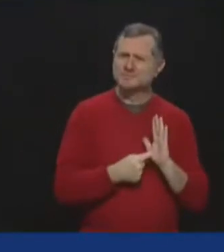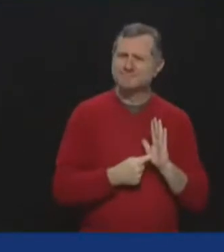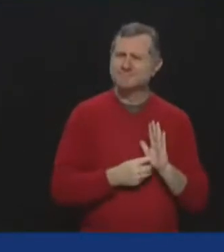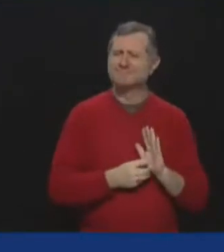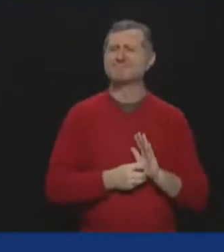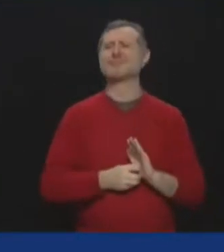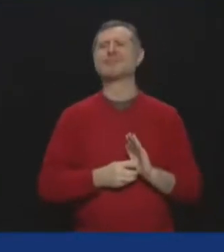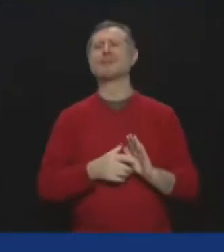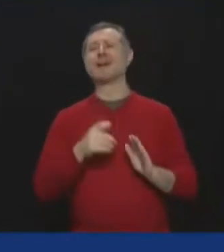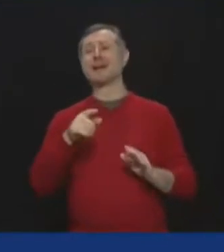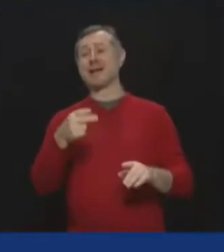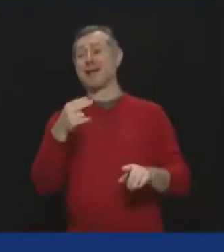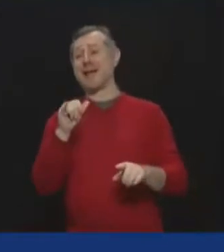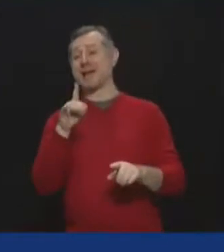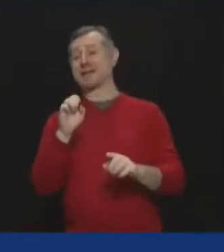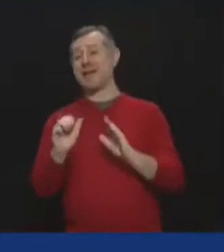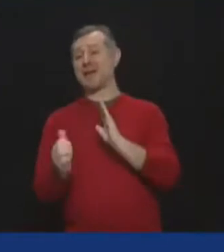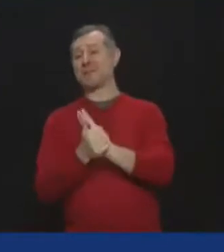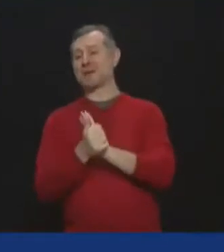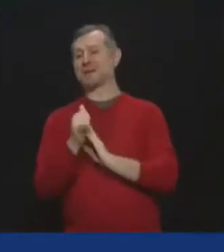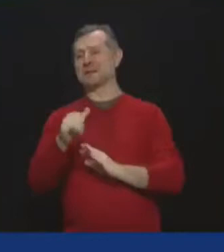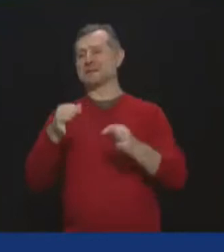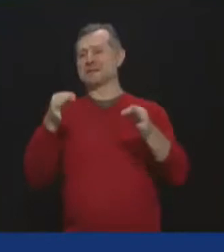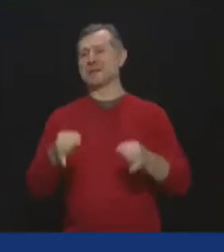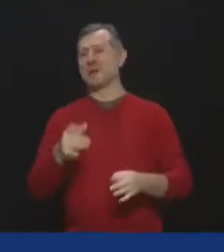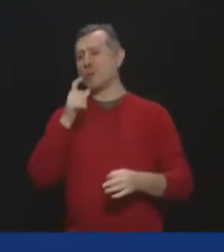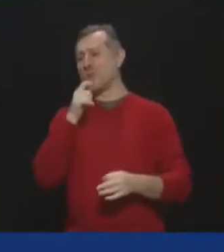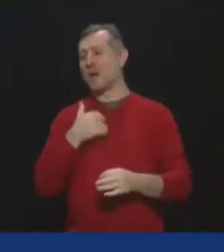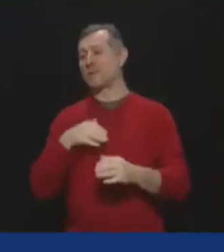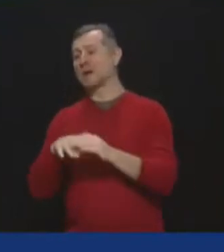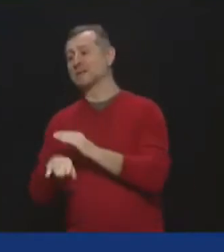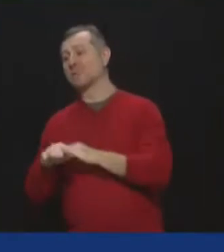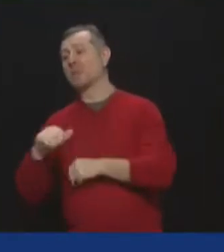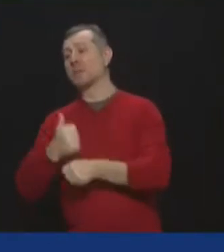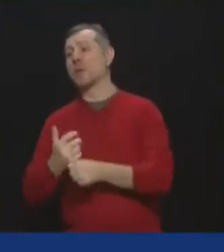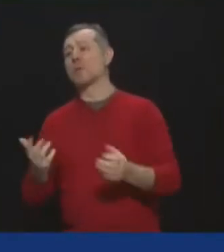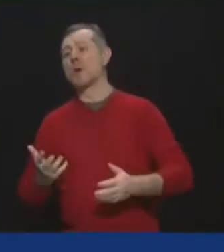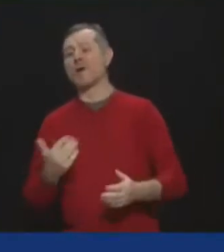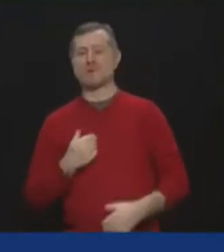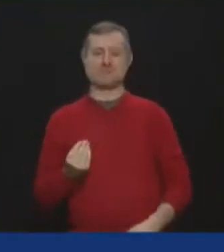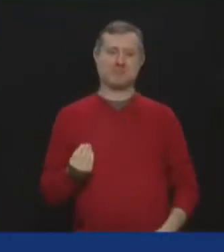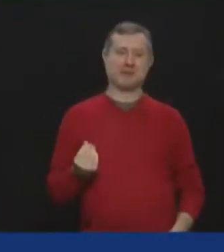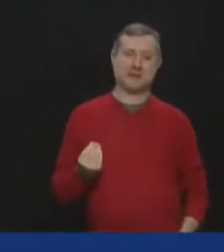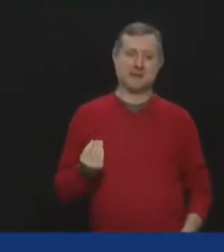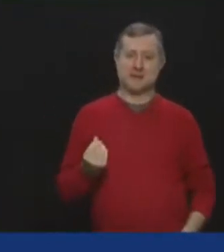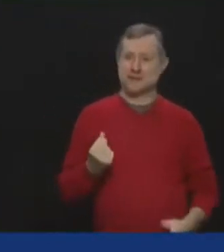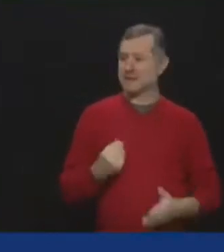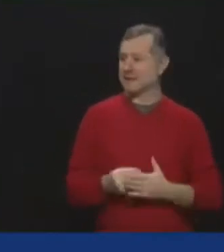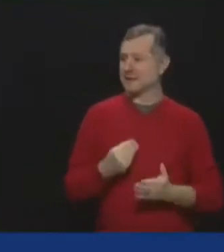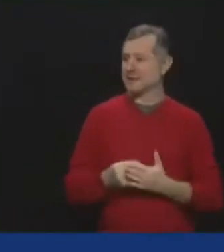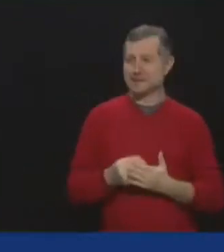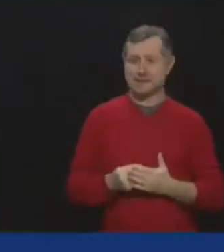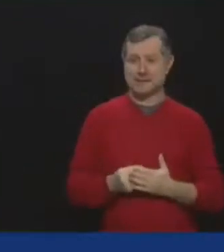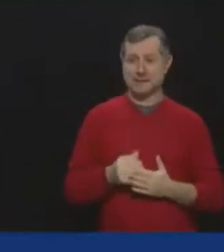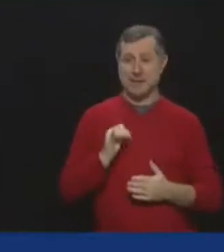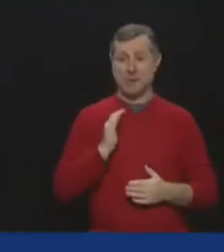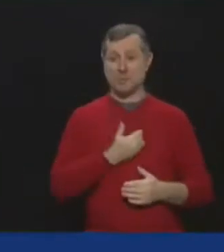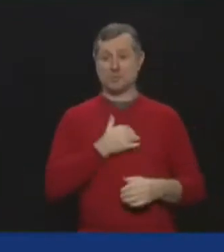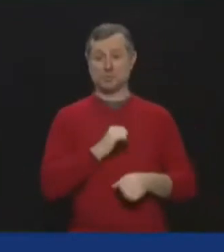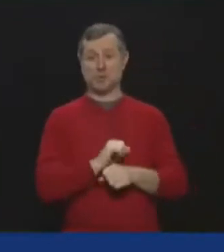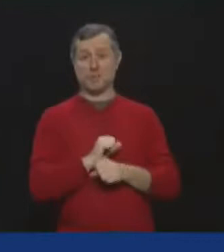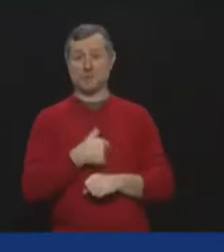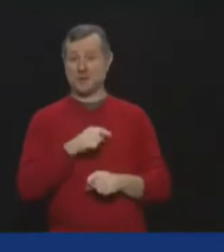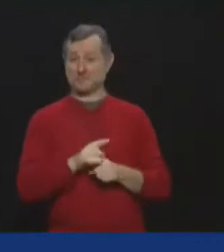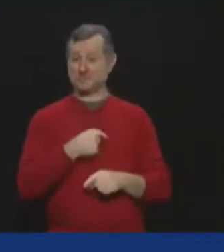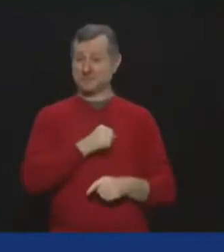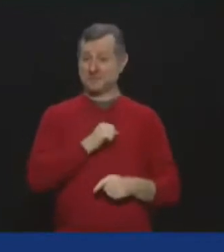determines who has access based on how much money you have. And so our job in the Senate and the House is to make sure